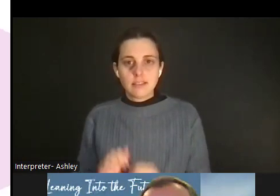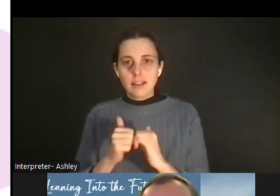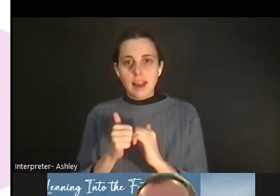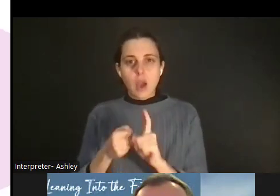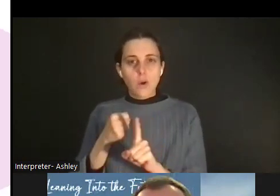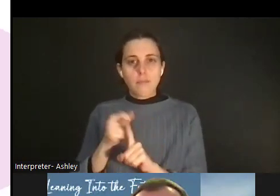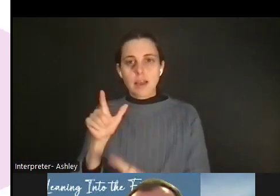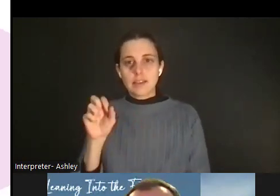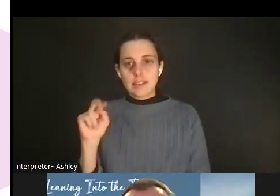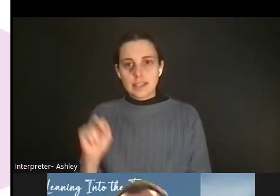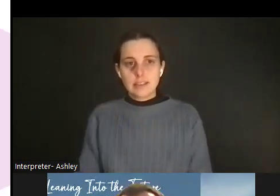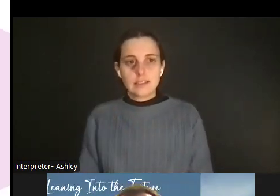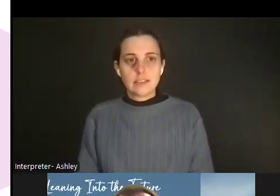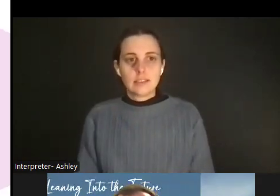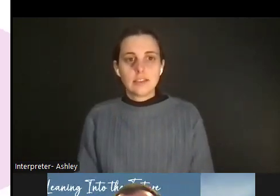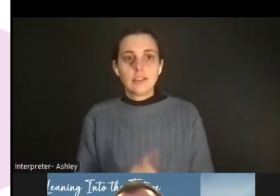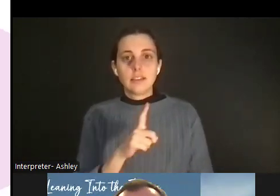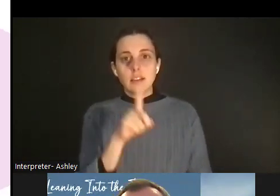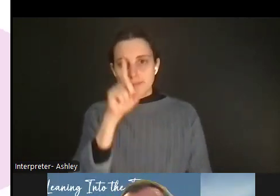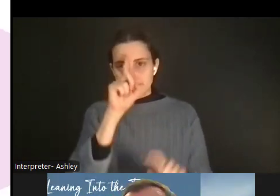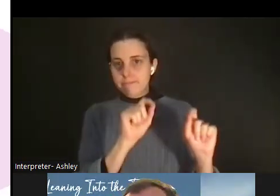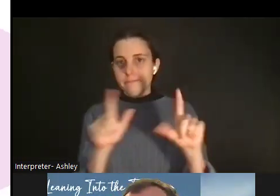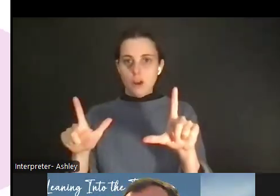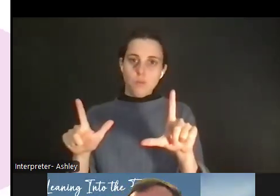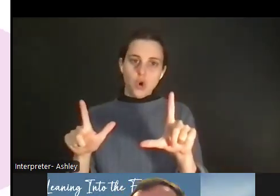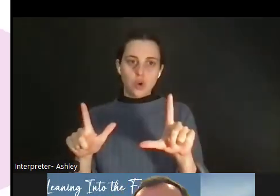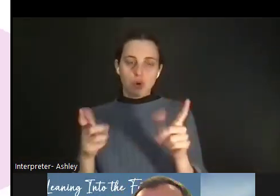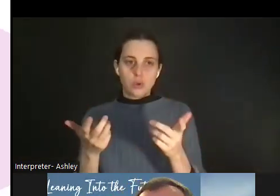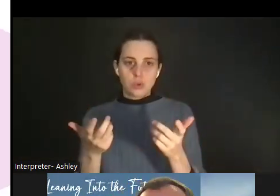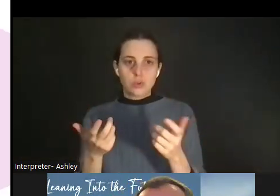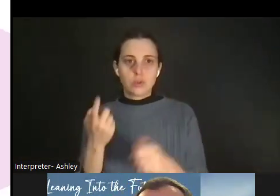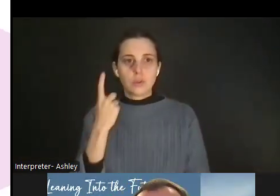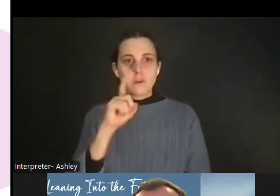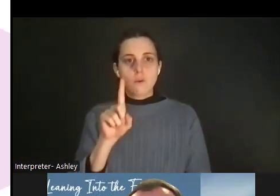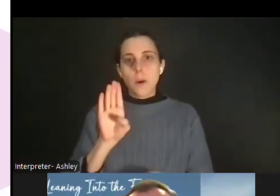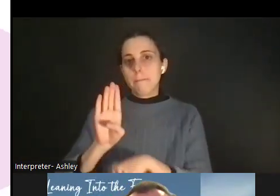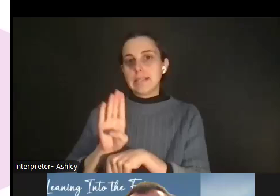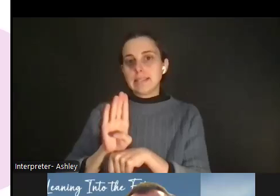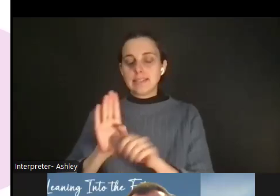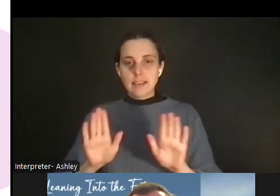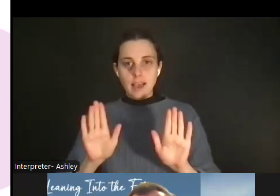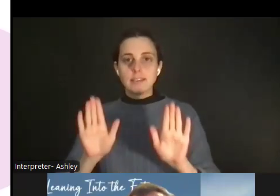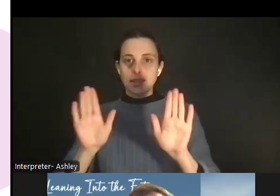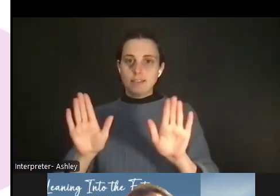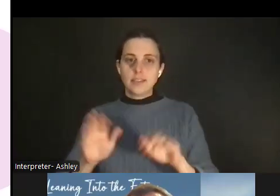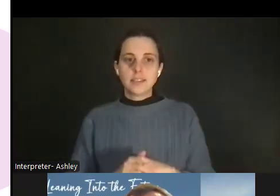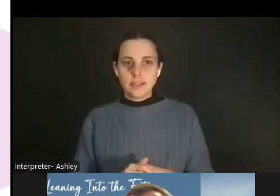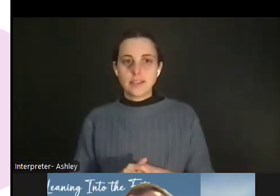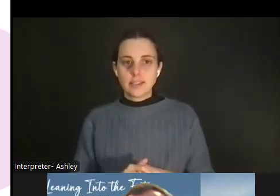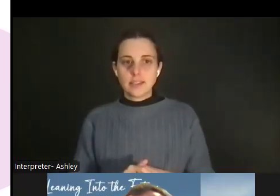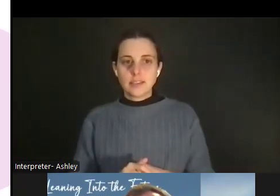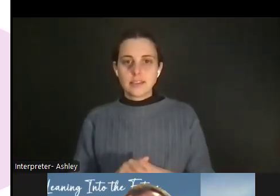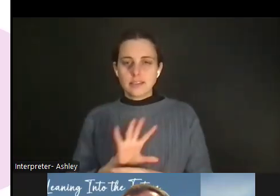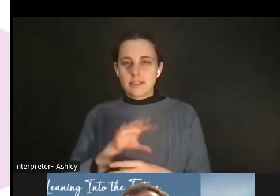So this is a framework of operational excellence or business excellence, as you saw in our mission.